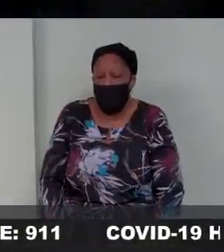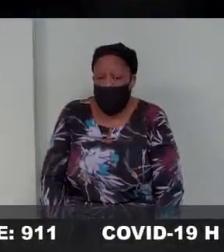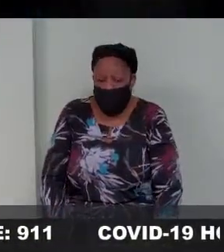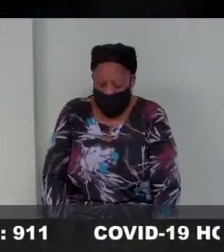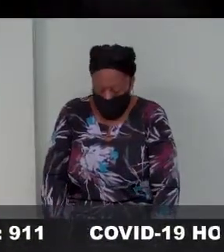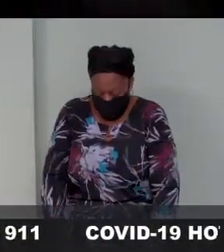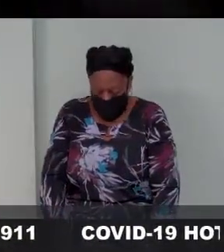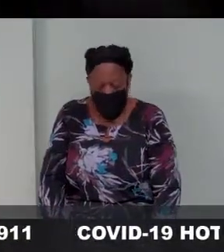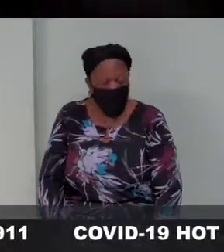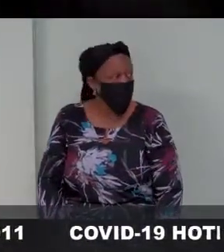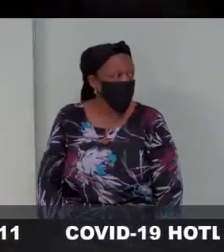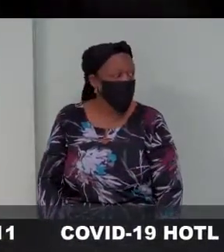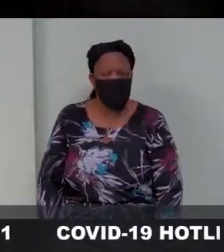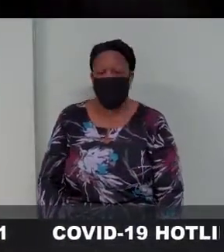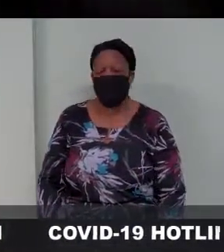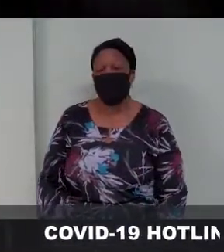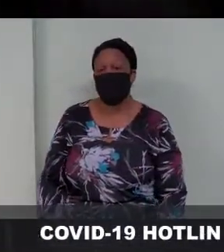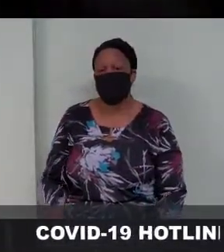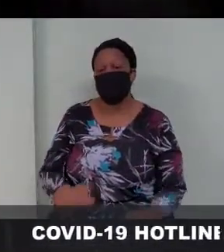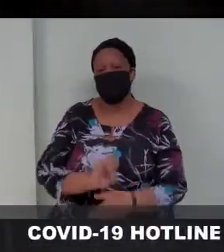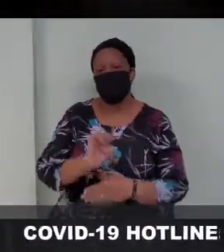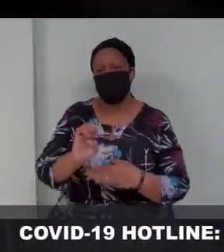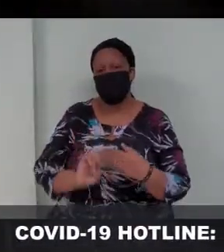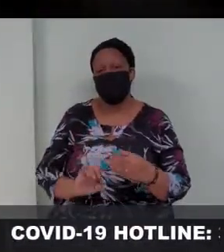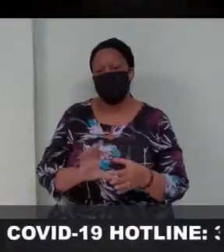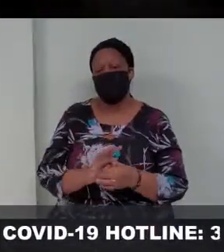Okay, that brings us to the end of our